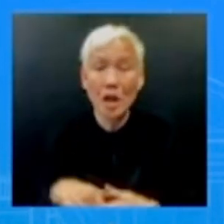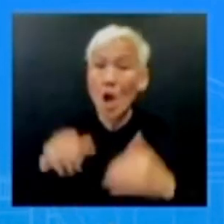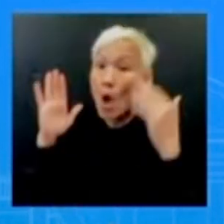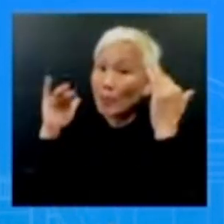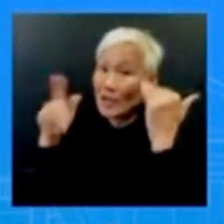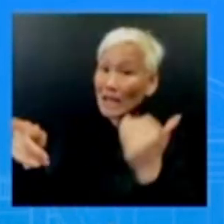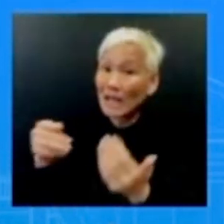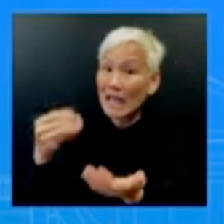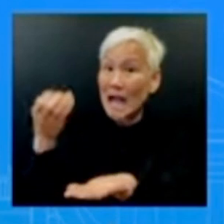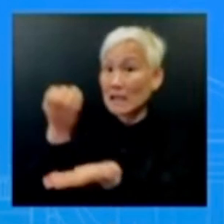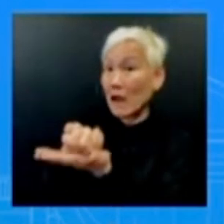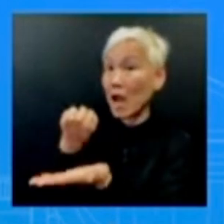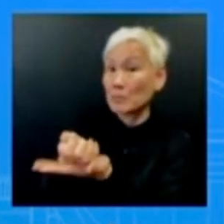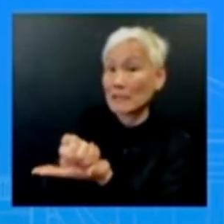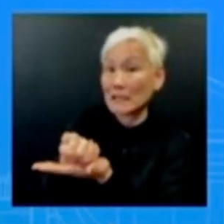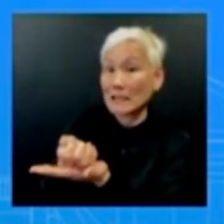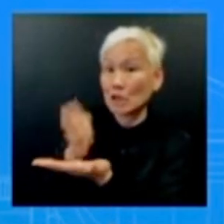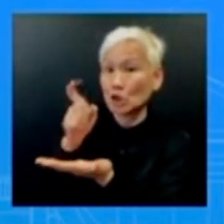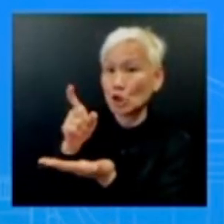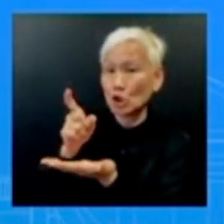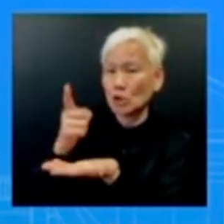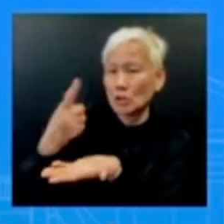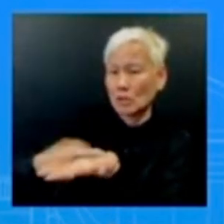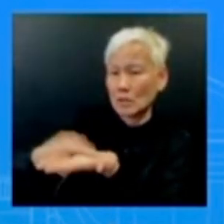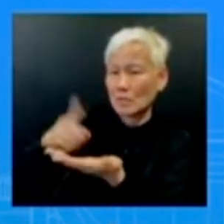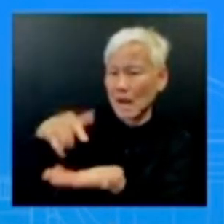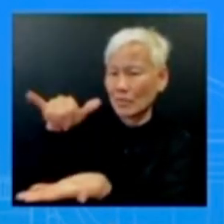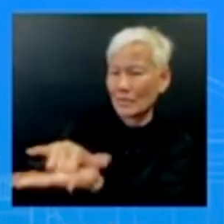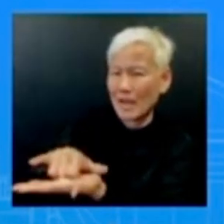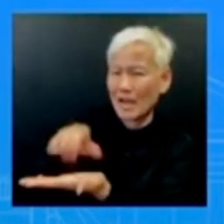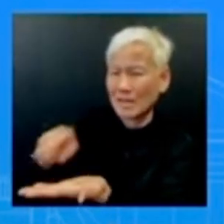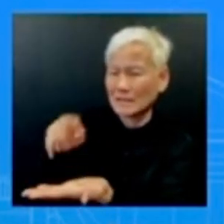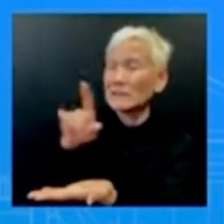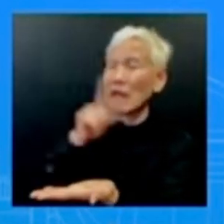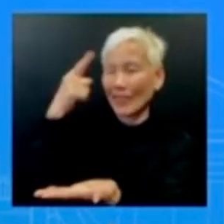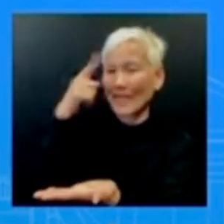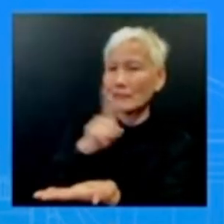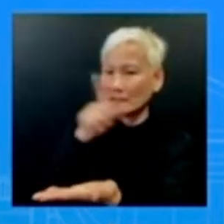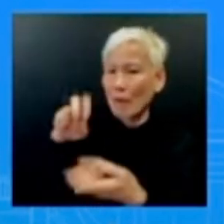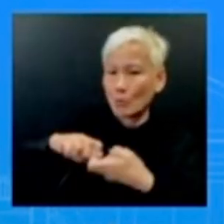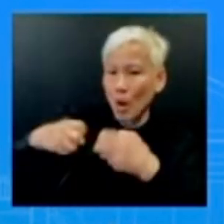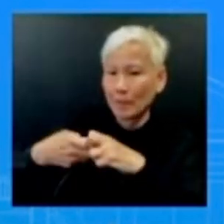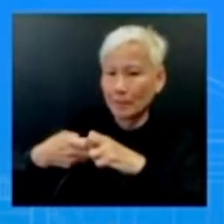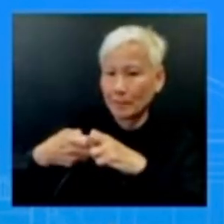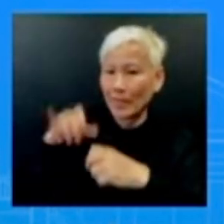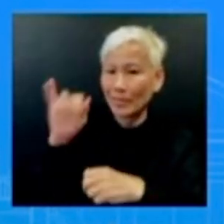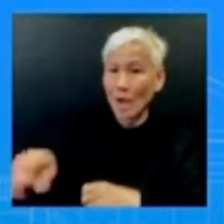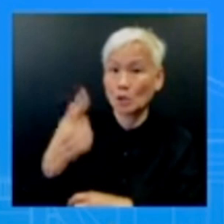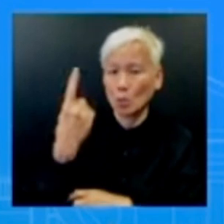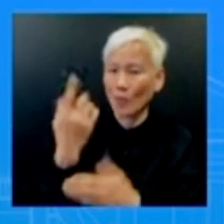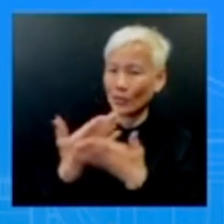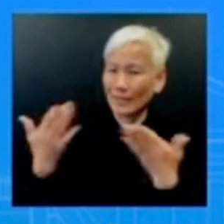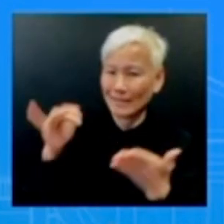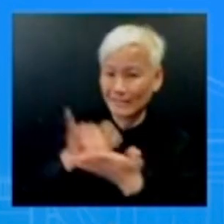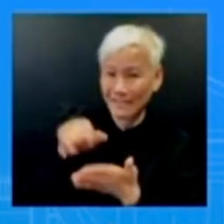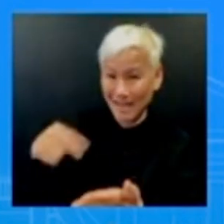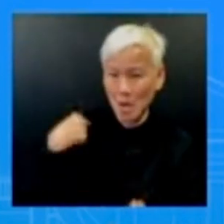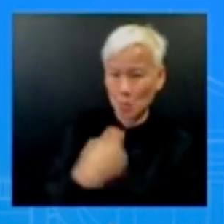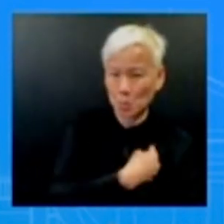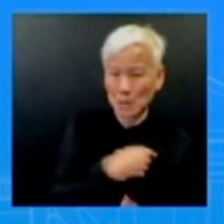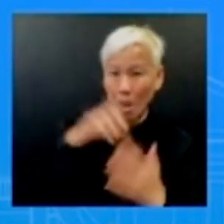are not open, and that's a problem. That was, as you know, one of the things we were hoping Secretary Blinken would